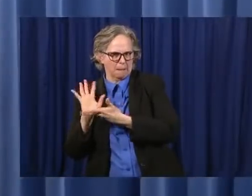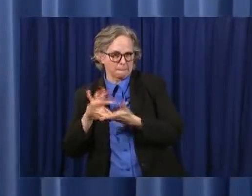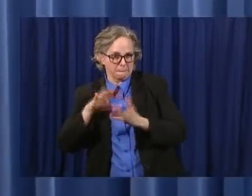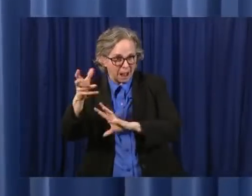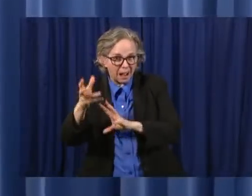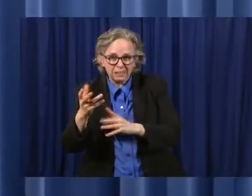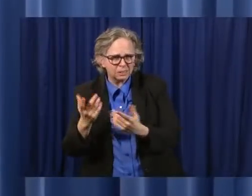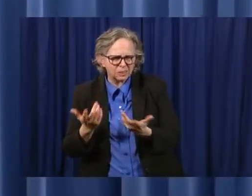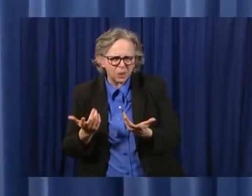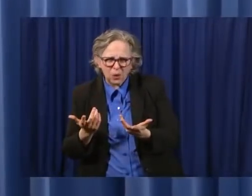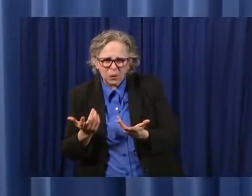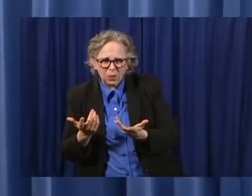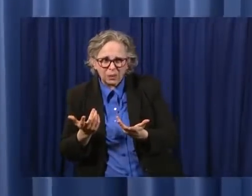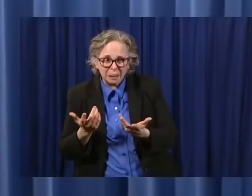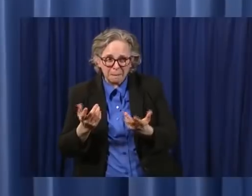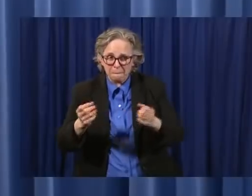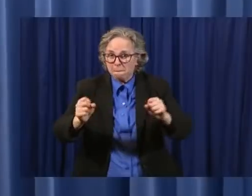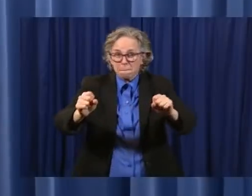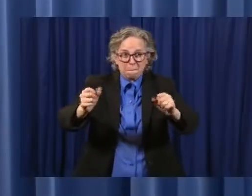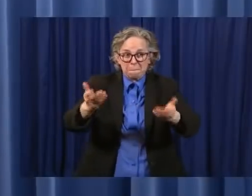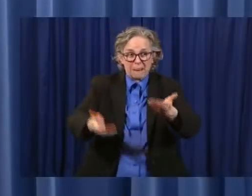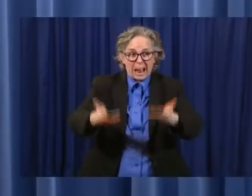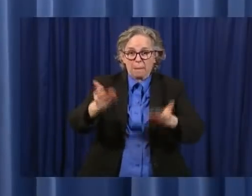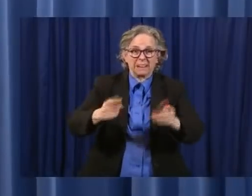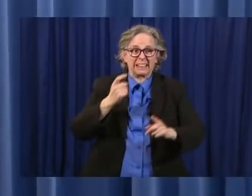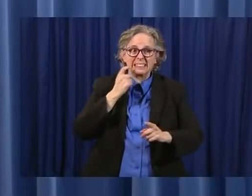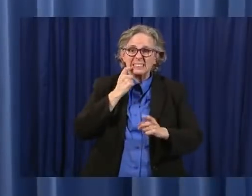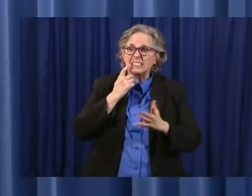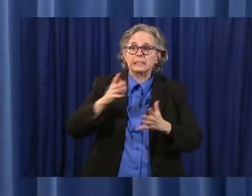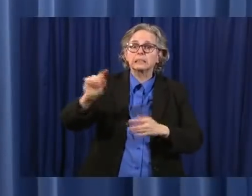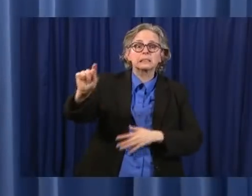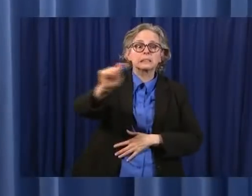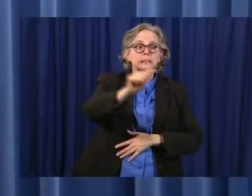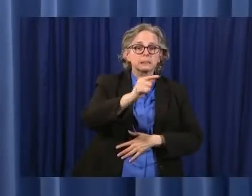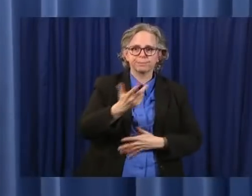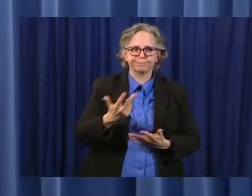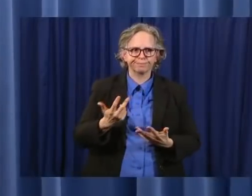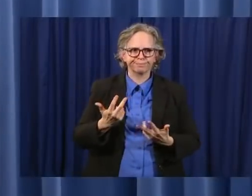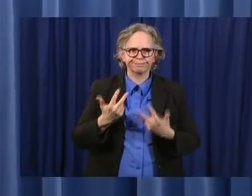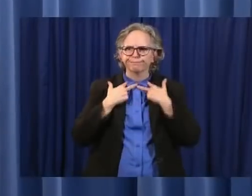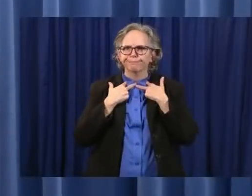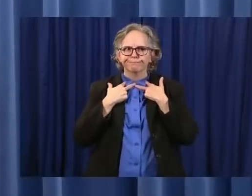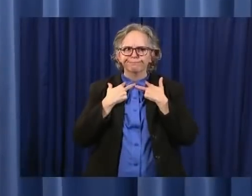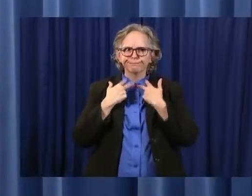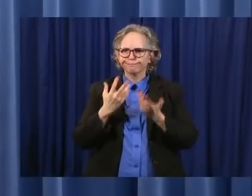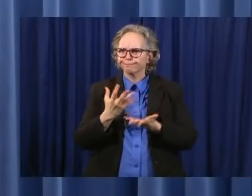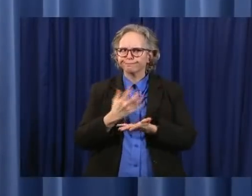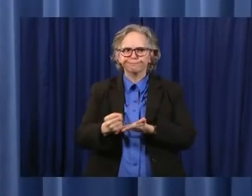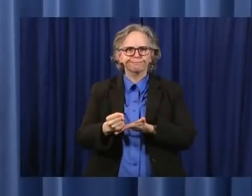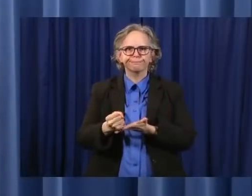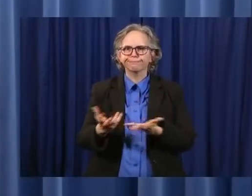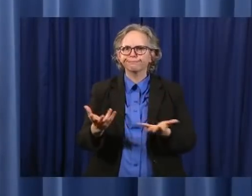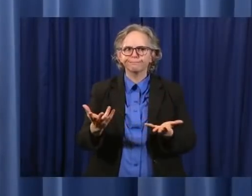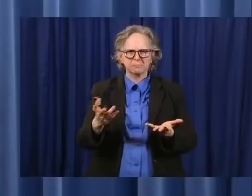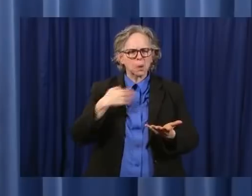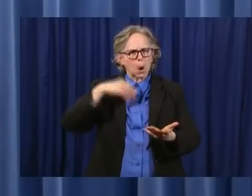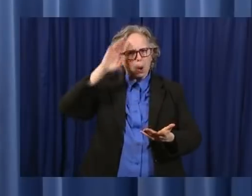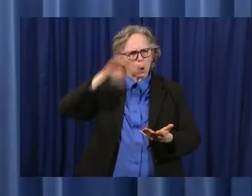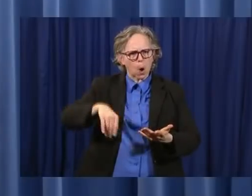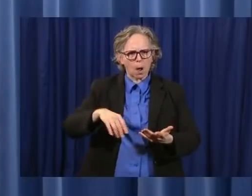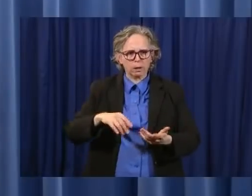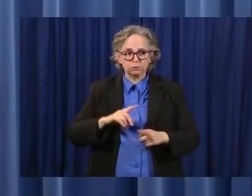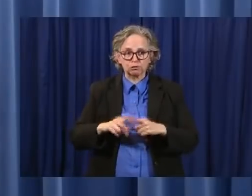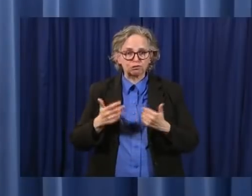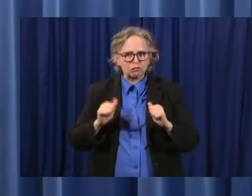possible that there's a dentist out there or someone who does not have those supplies. And, you know, we're trying to do what we